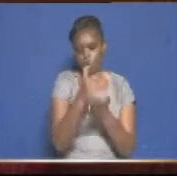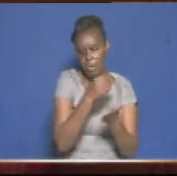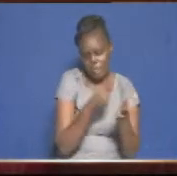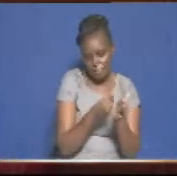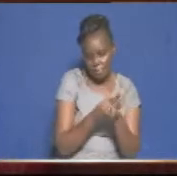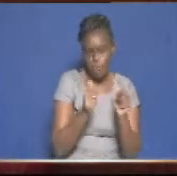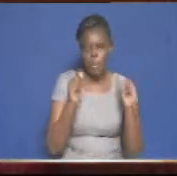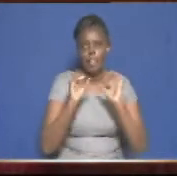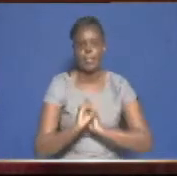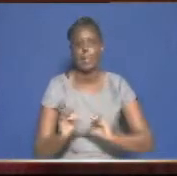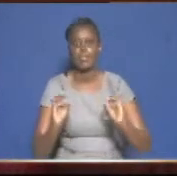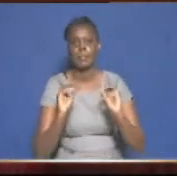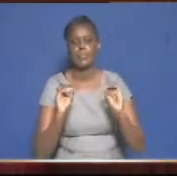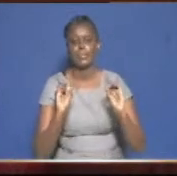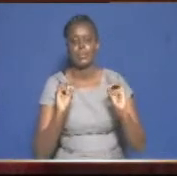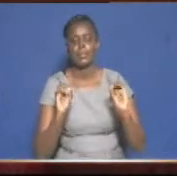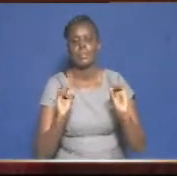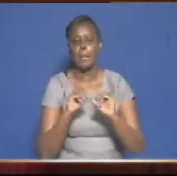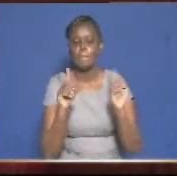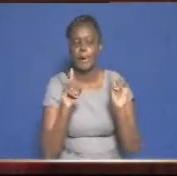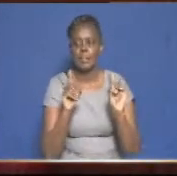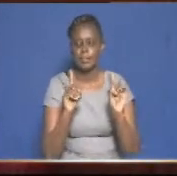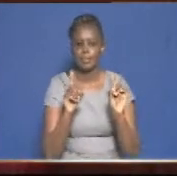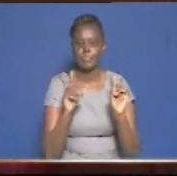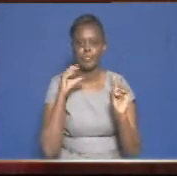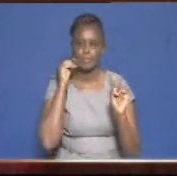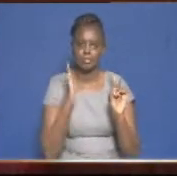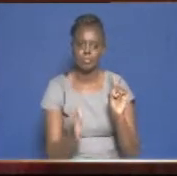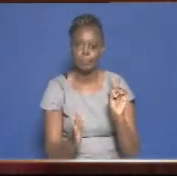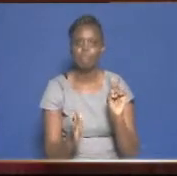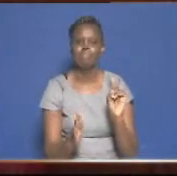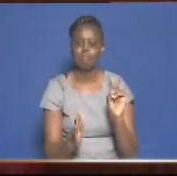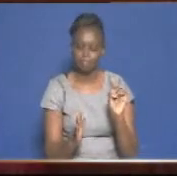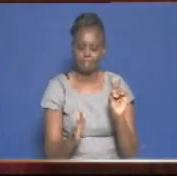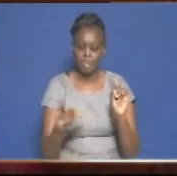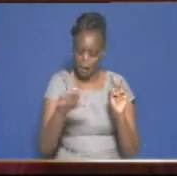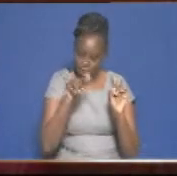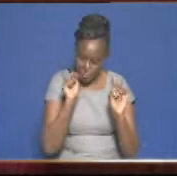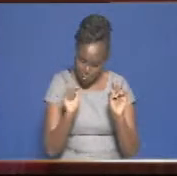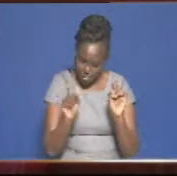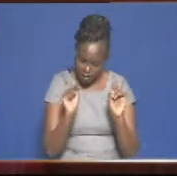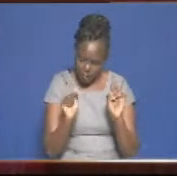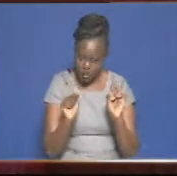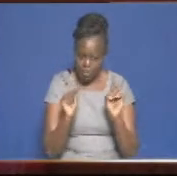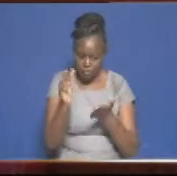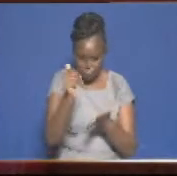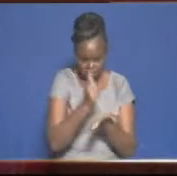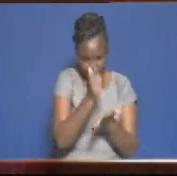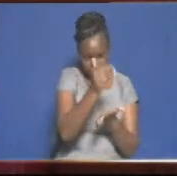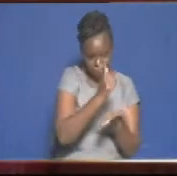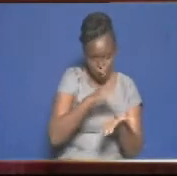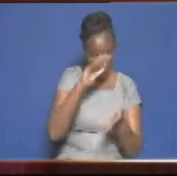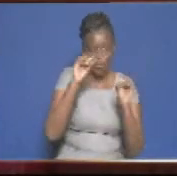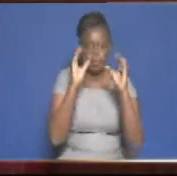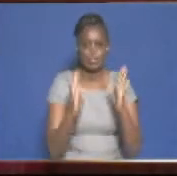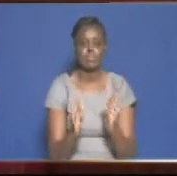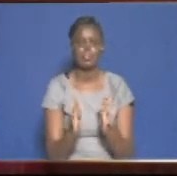well, Mr. Speaker. But, Mr. Speaker, in this area, we need to employ more teachers.